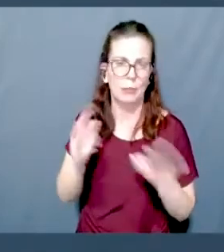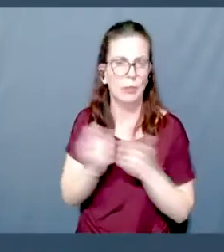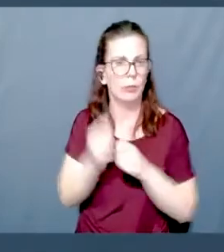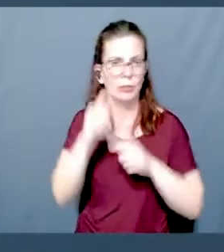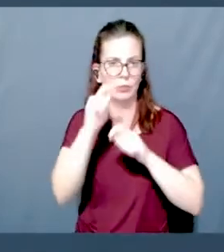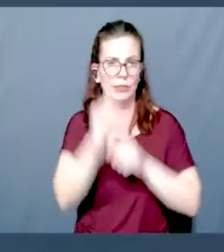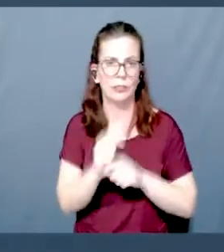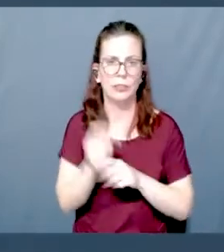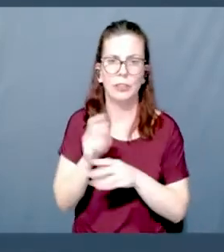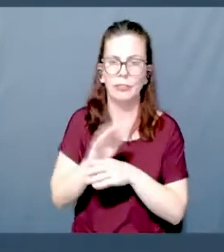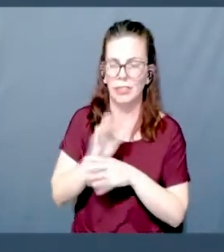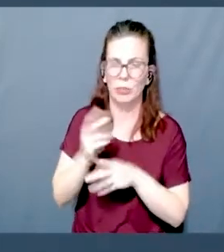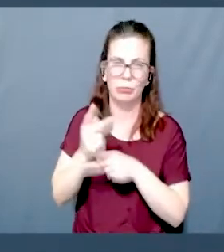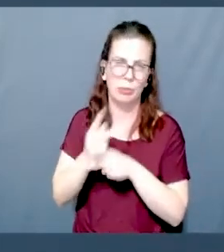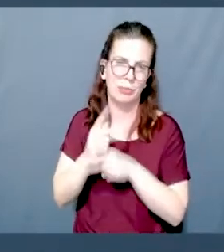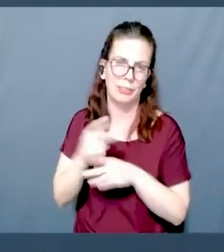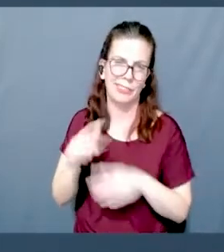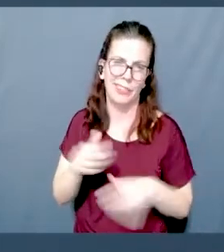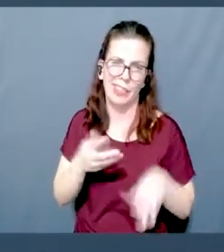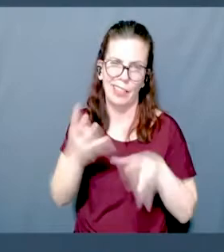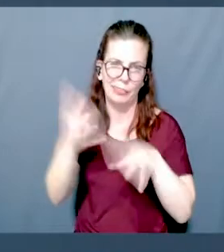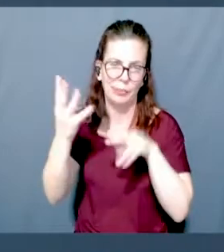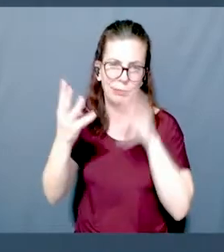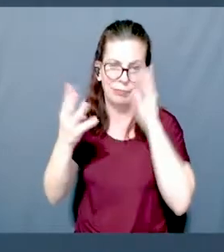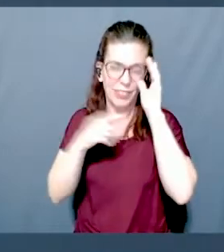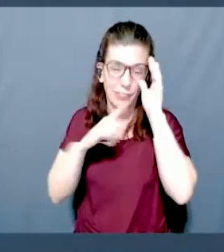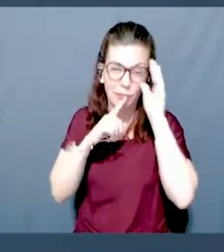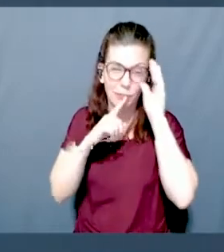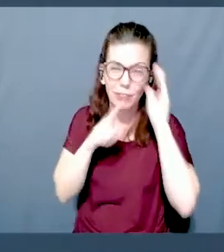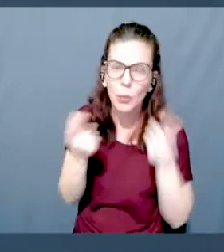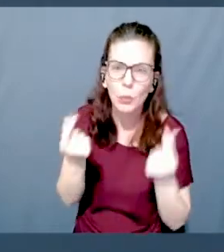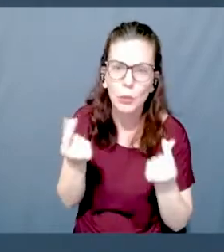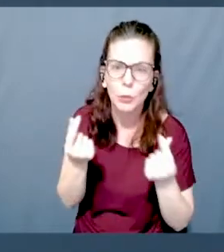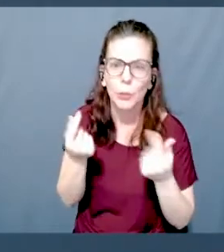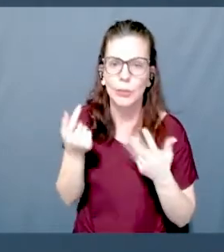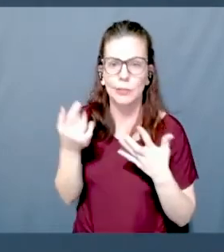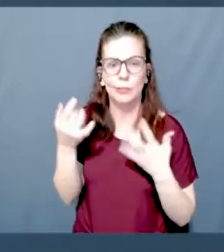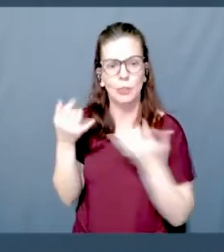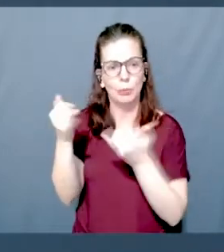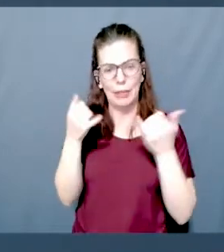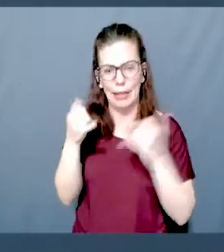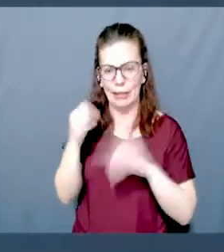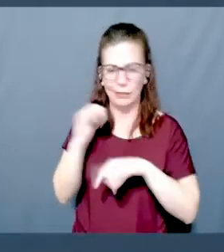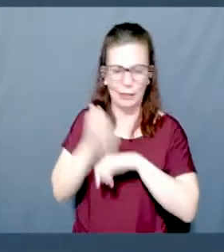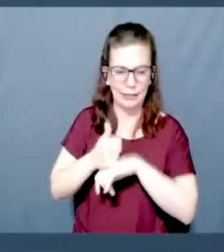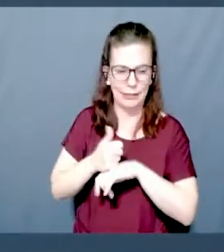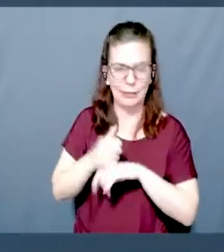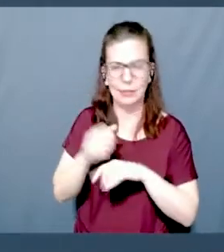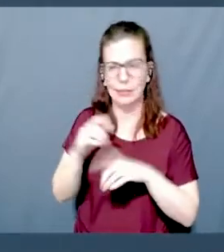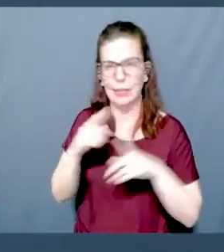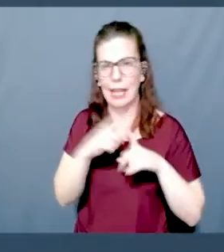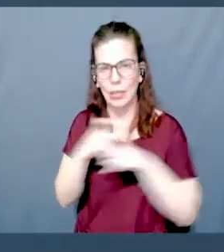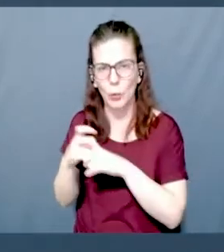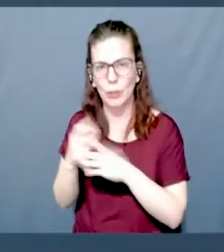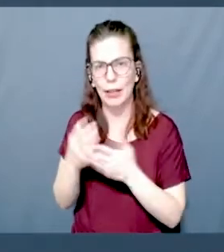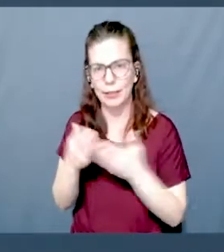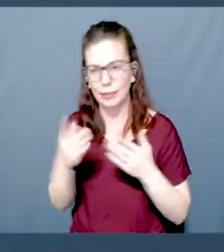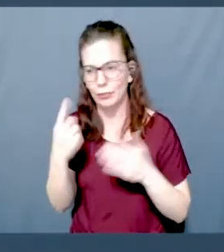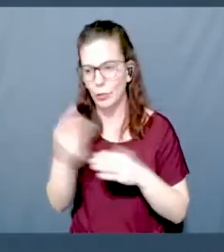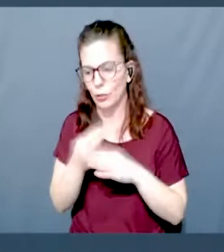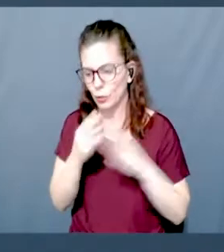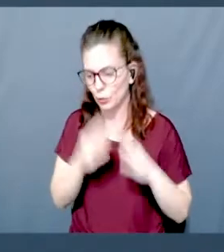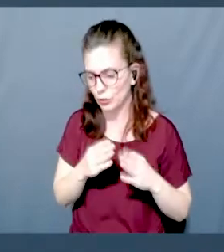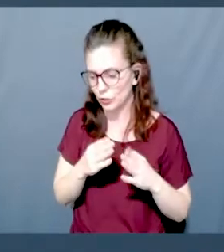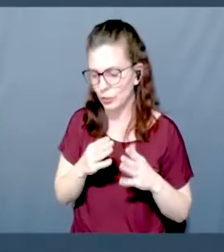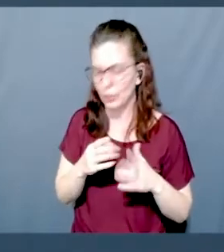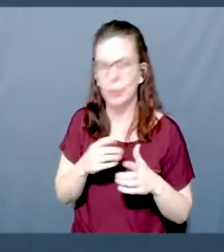live streaming, because all you're really doing is playing out existing encoded assets to the user in an order and in a format